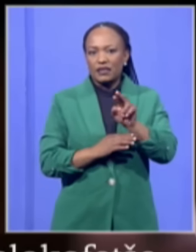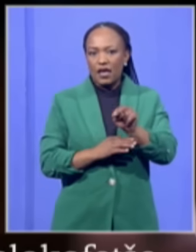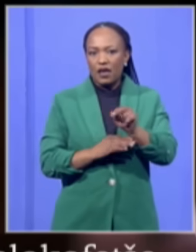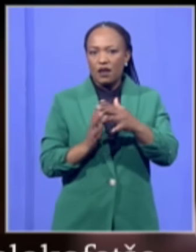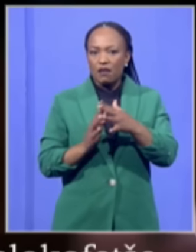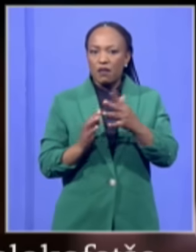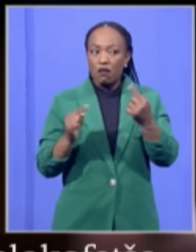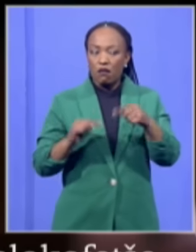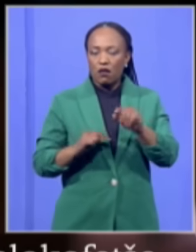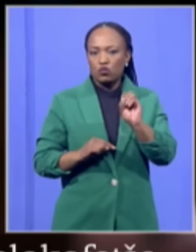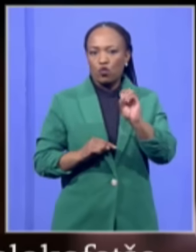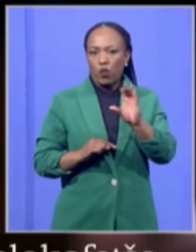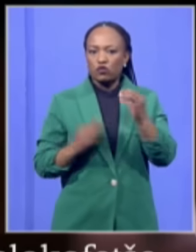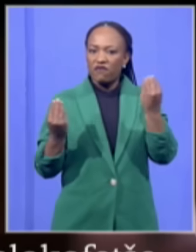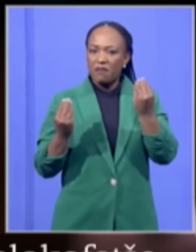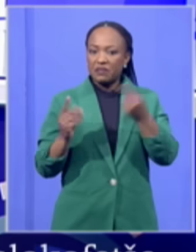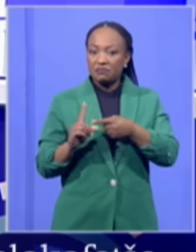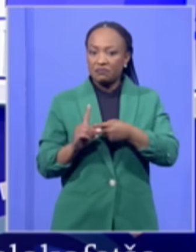ka Soweto.